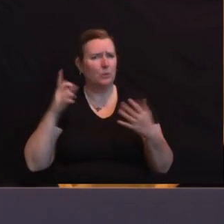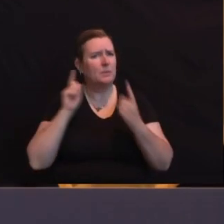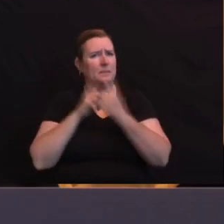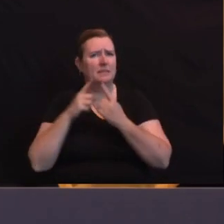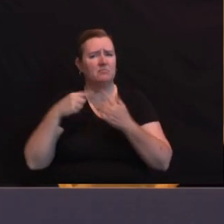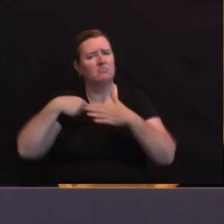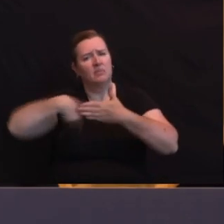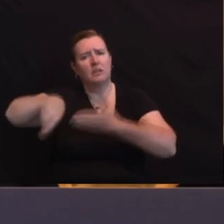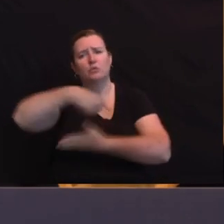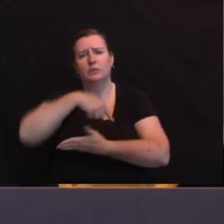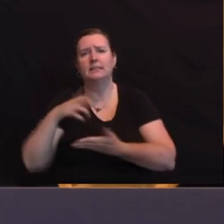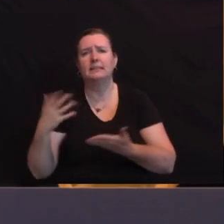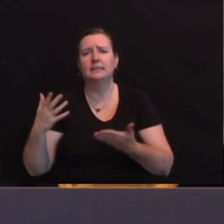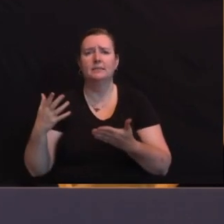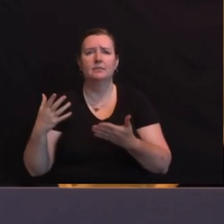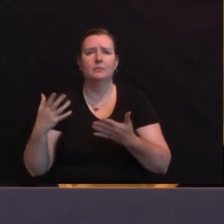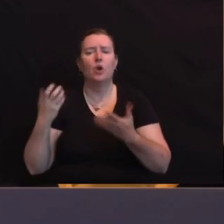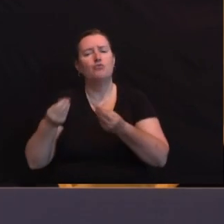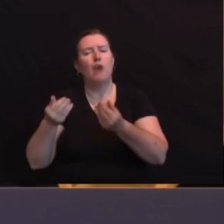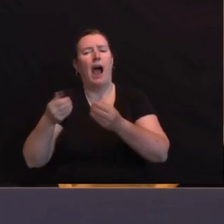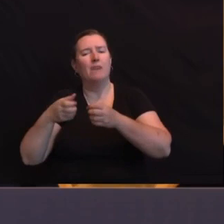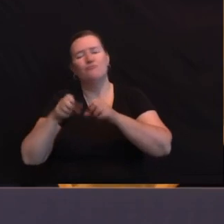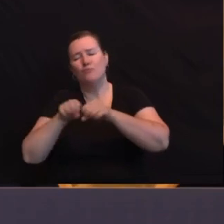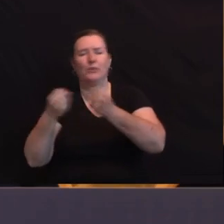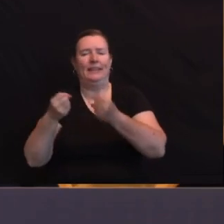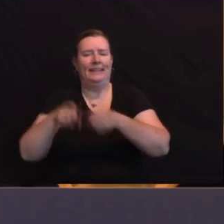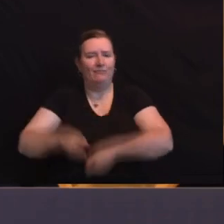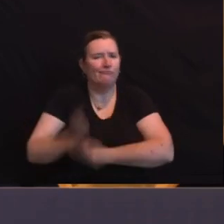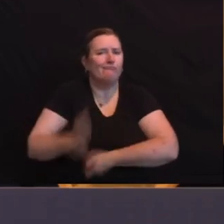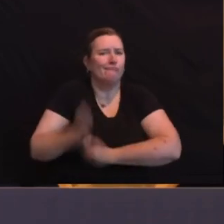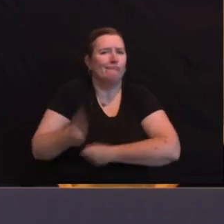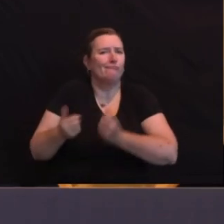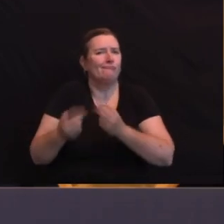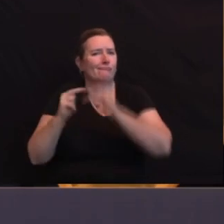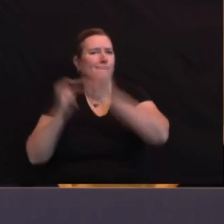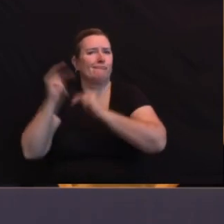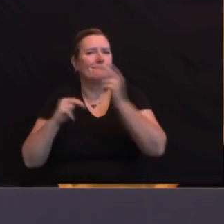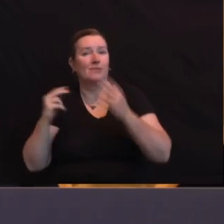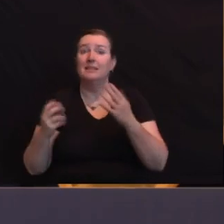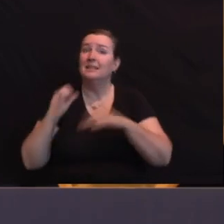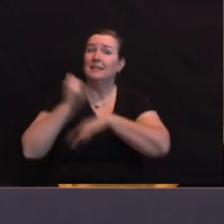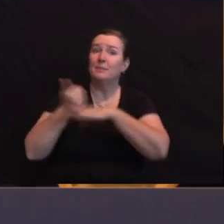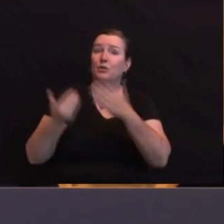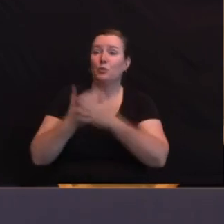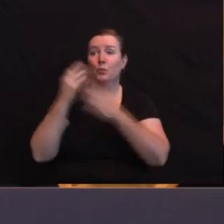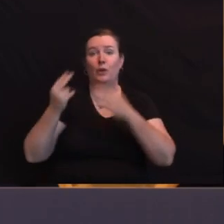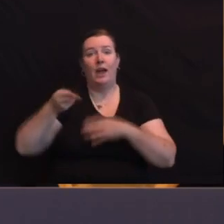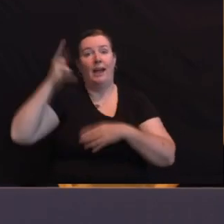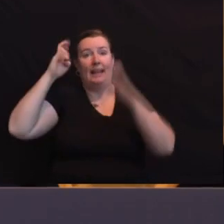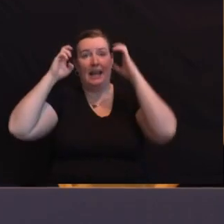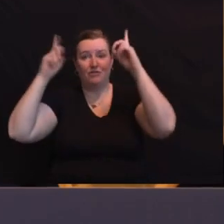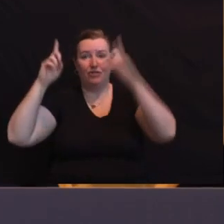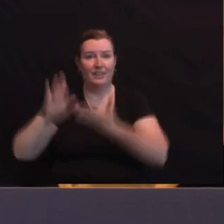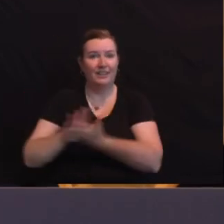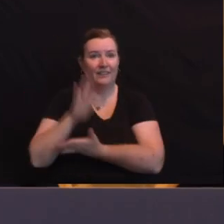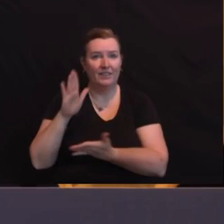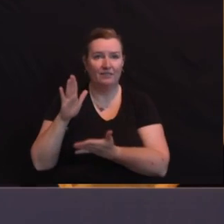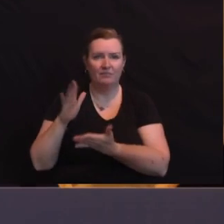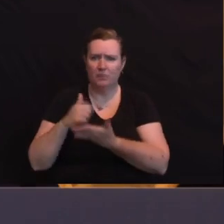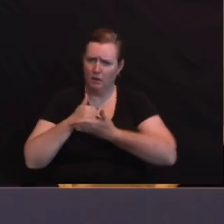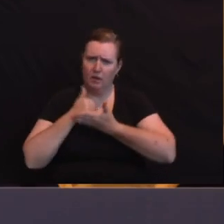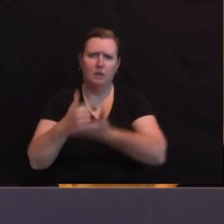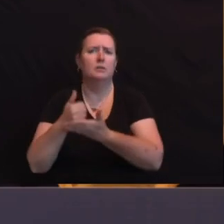big deal. And by the way, anywhere higher ed plants a flag, it has a knock-on impact on the local economy. So not only is it good for Stockton